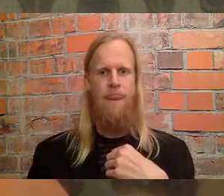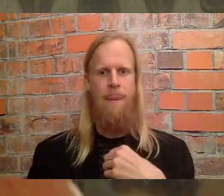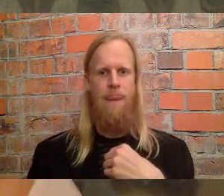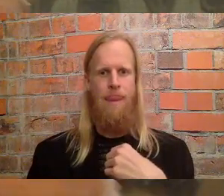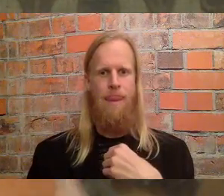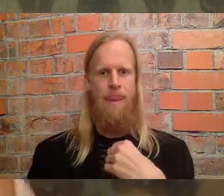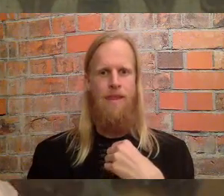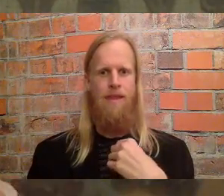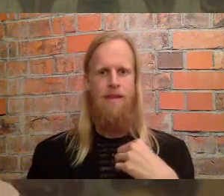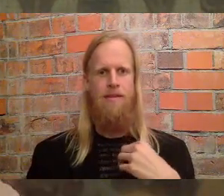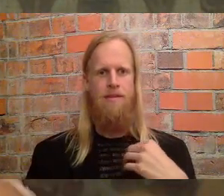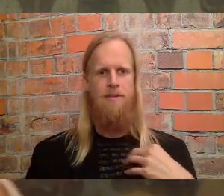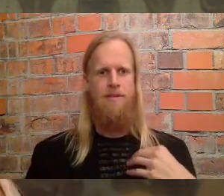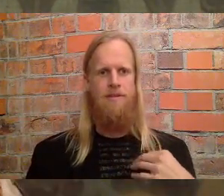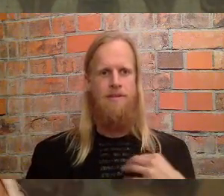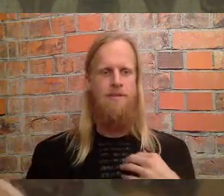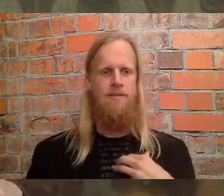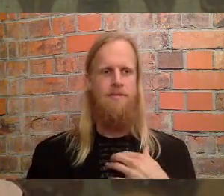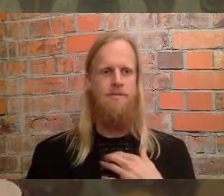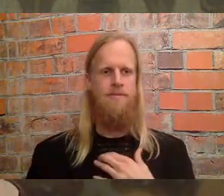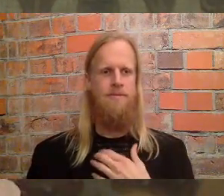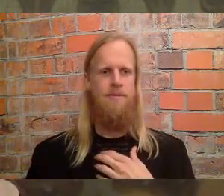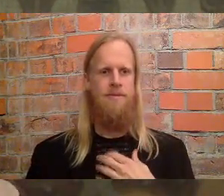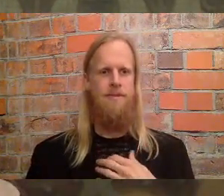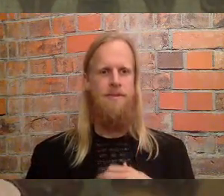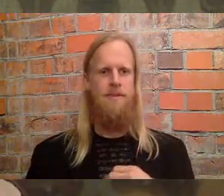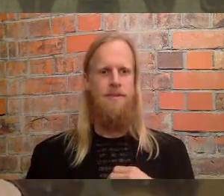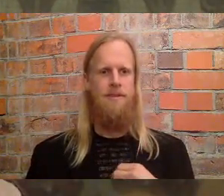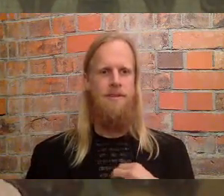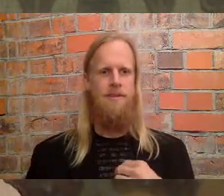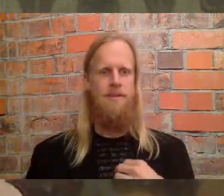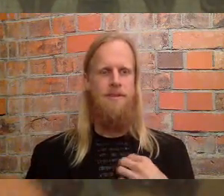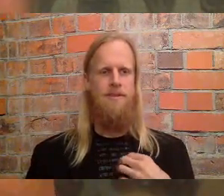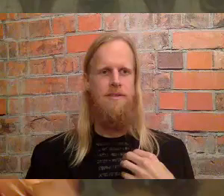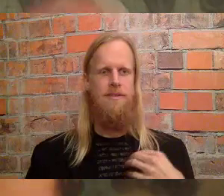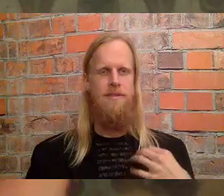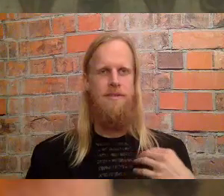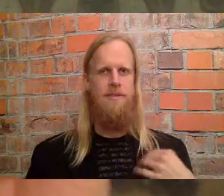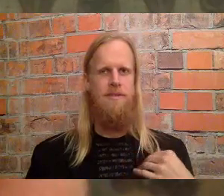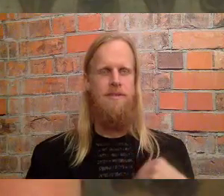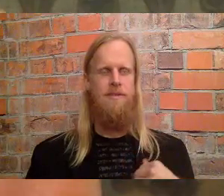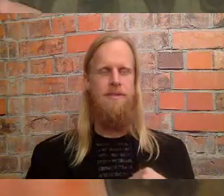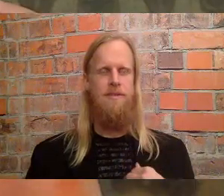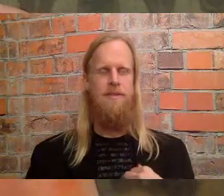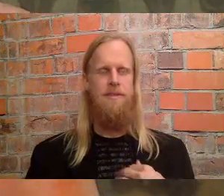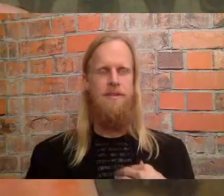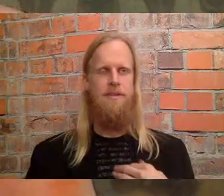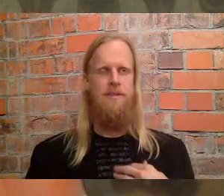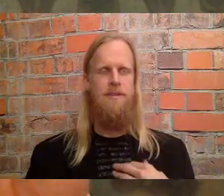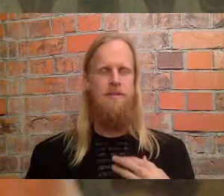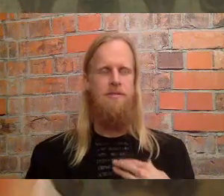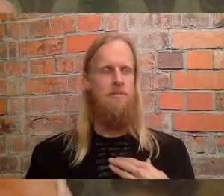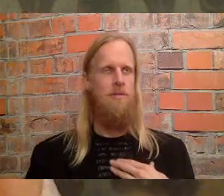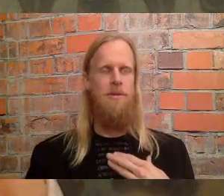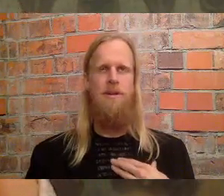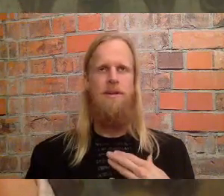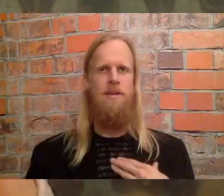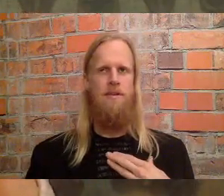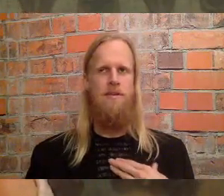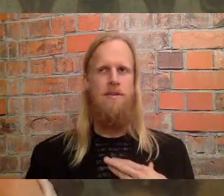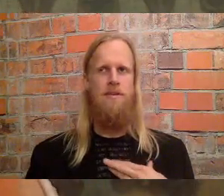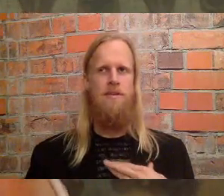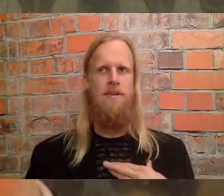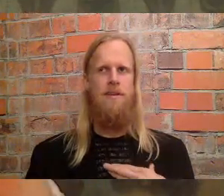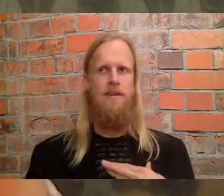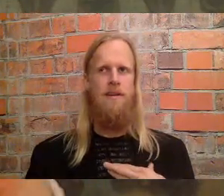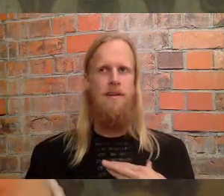like? What do you know would help you listen and have the courage to follow through? What are 2 things that you know